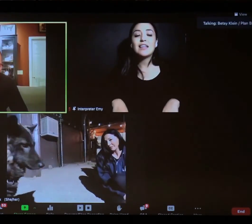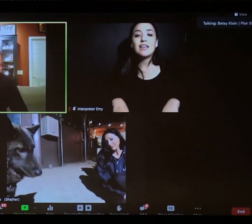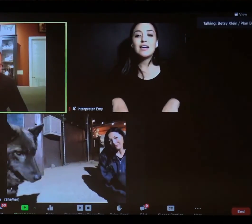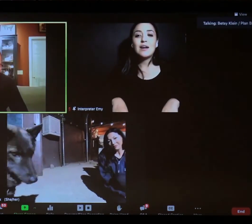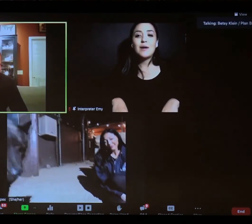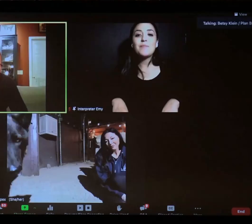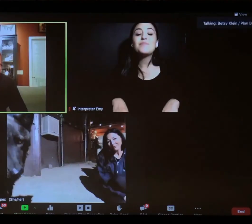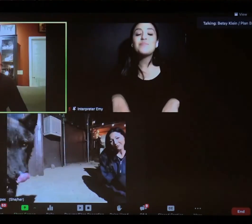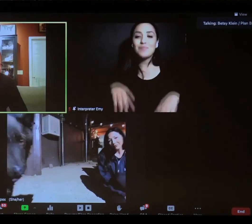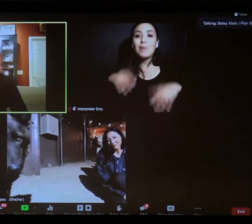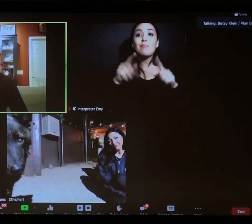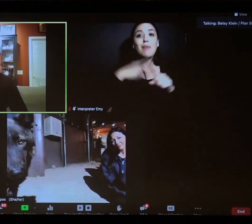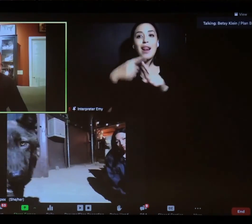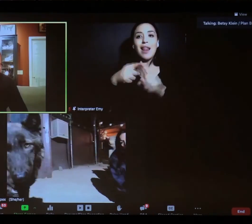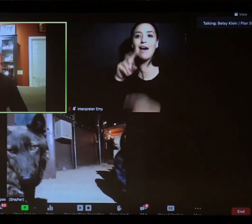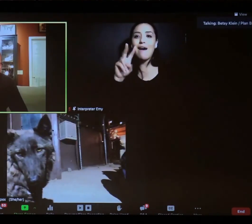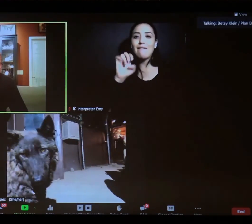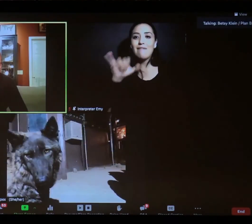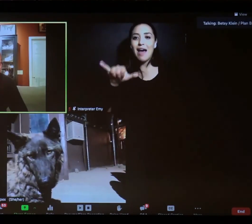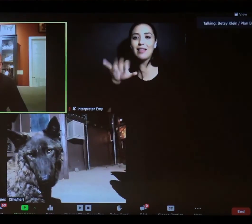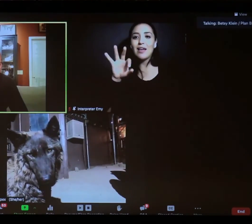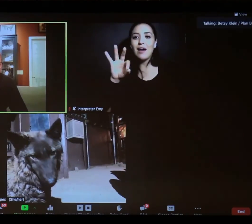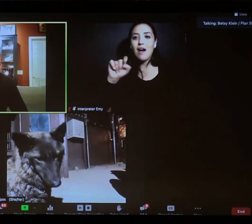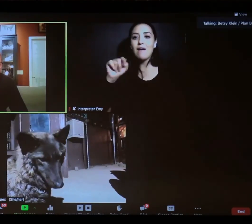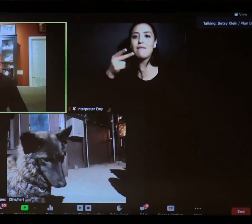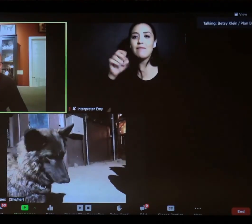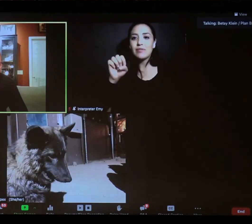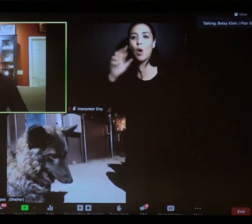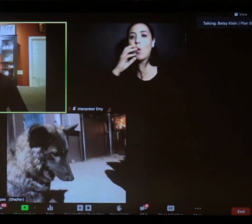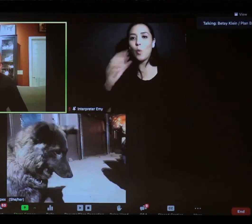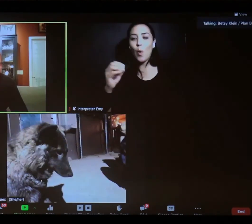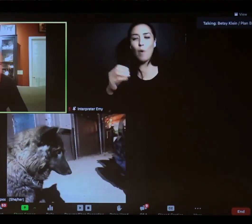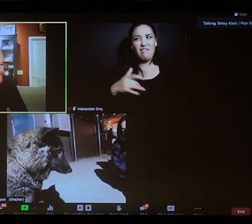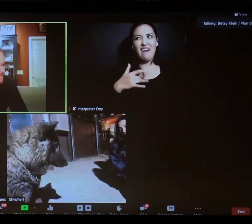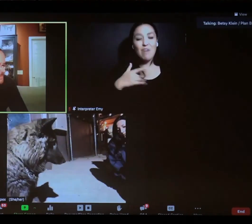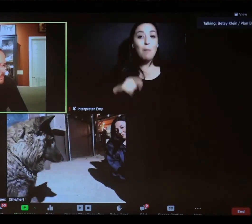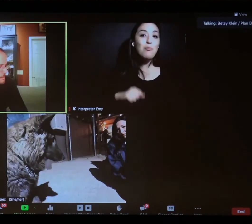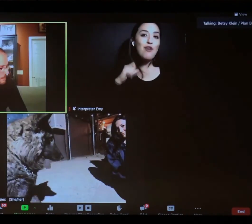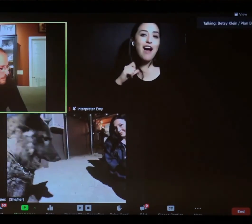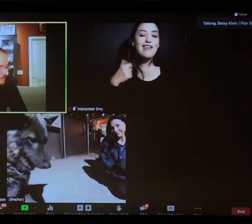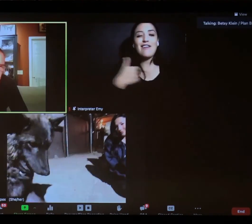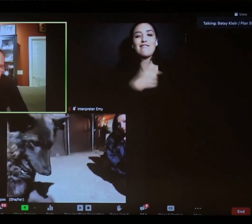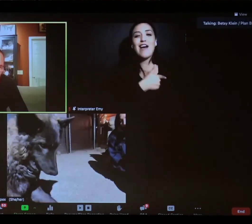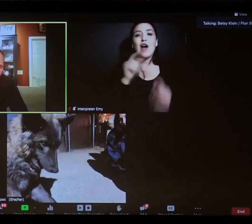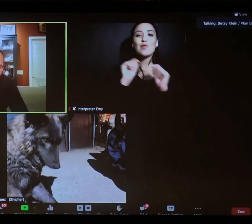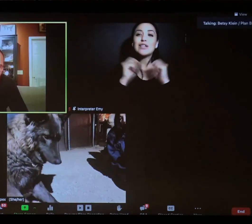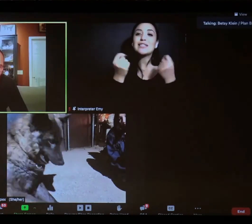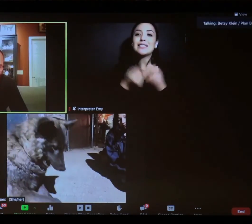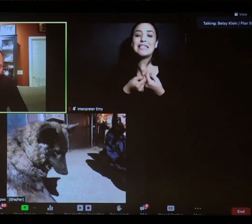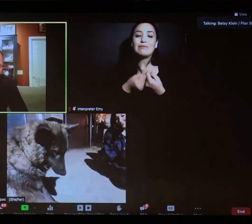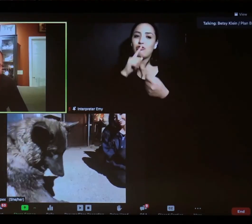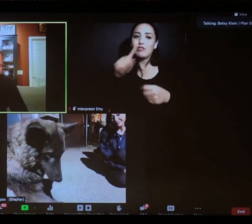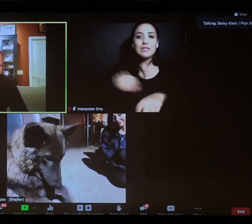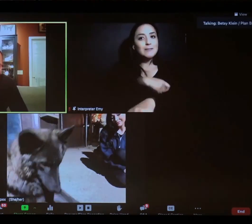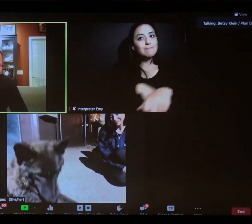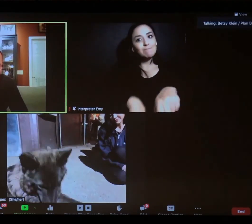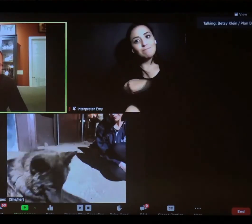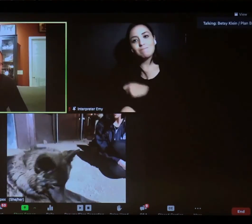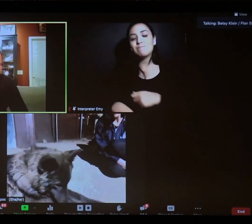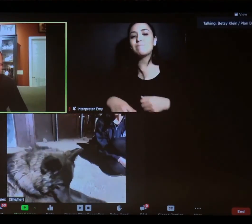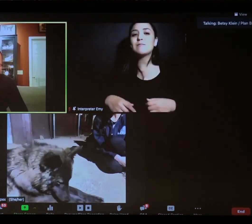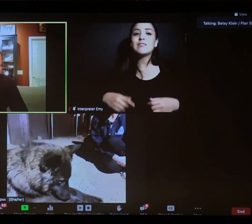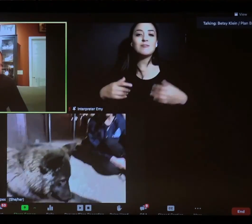today for everybody. And I'm pretty proud of our team for flipping the switch and being right where here we are right